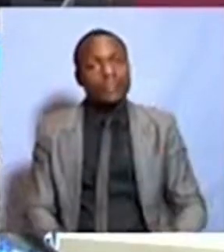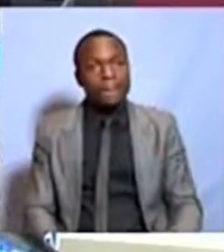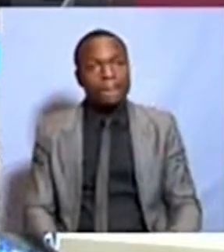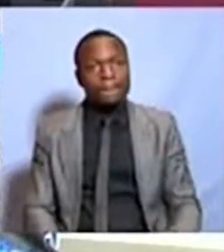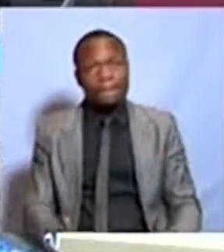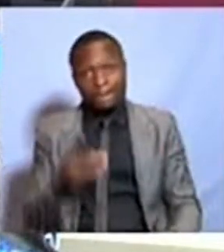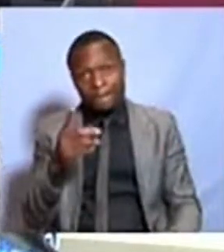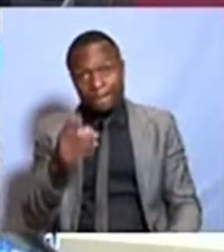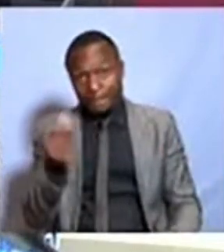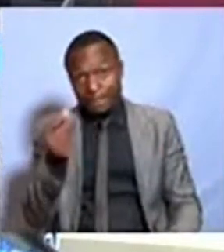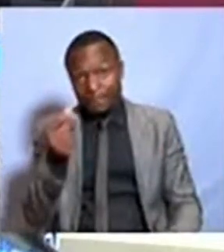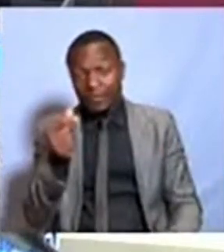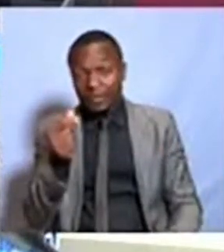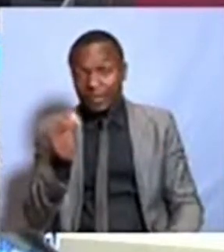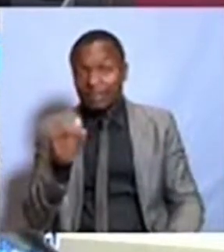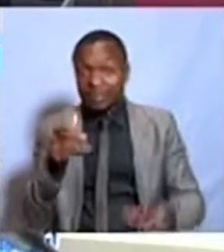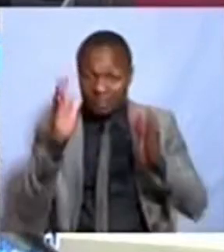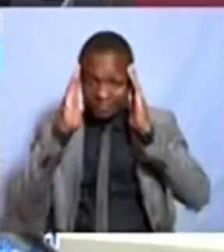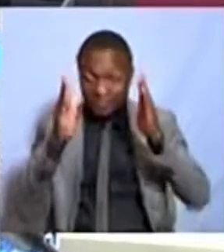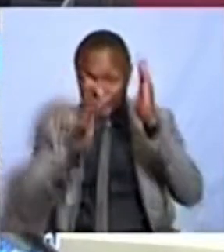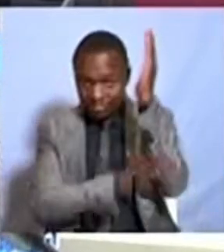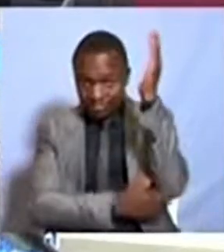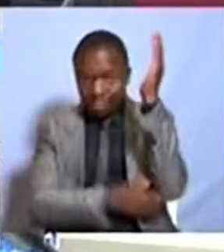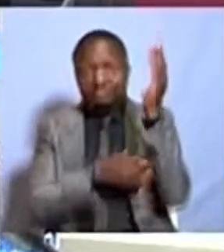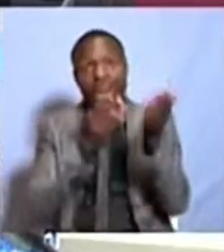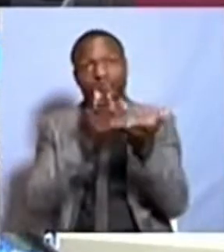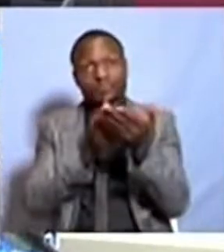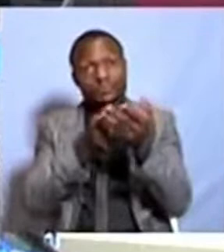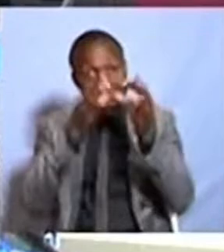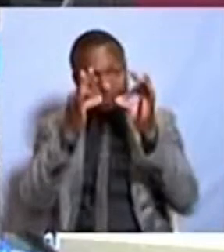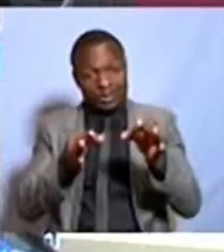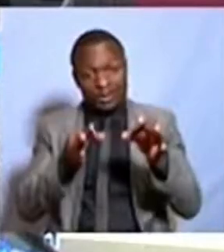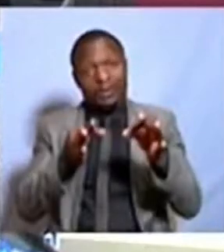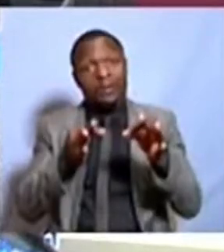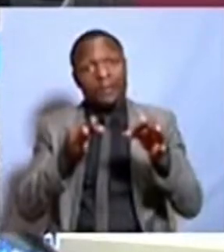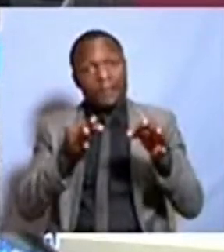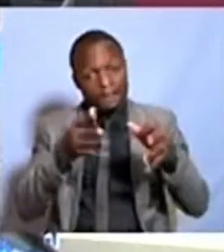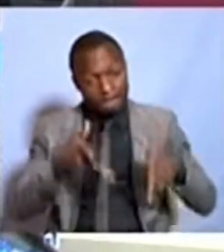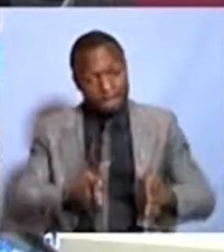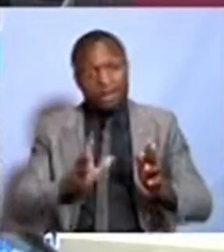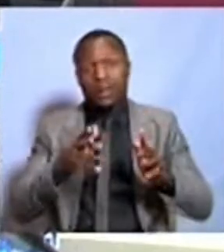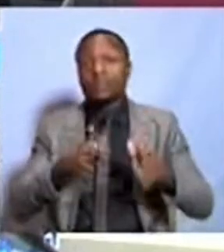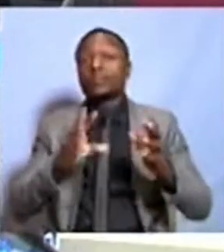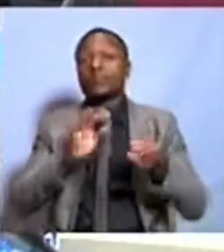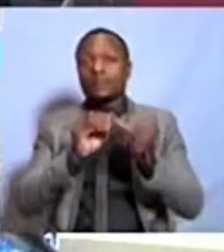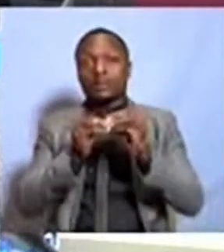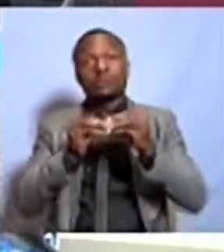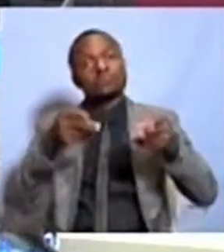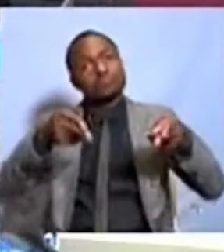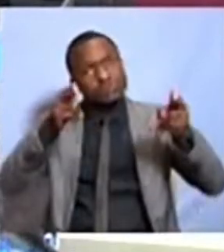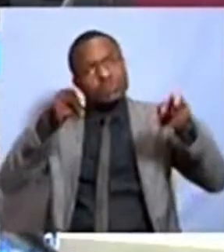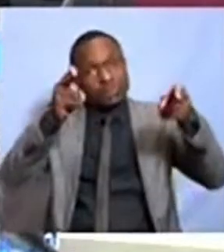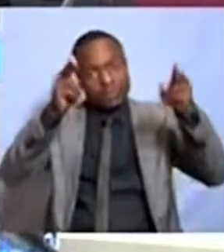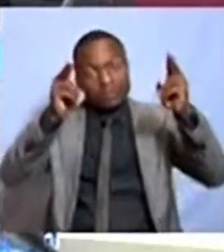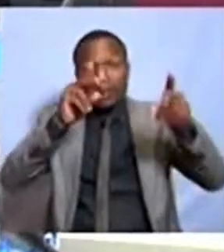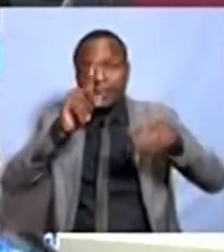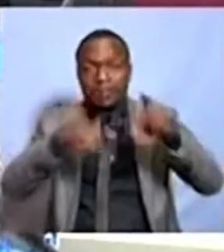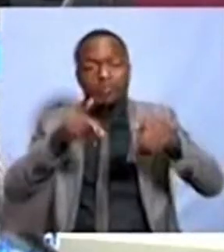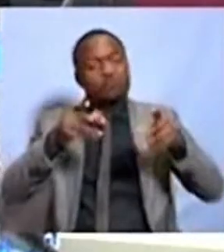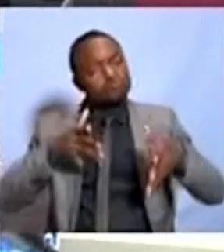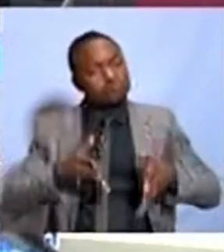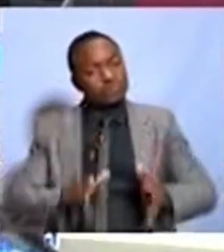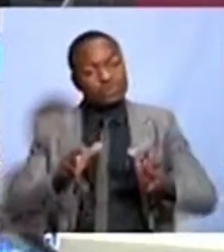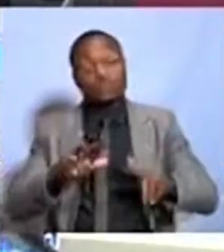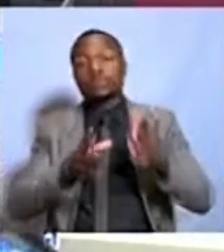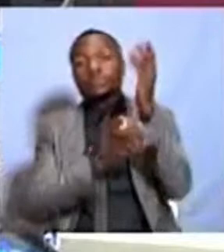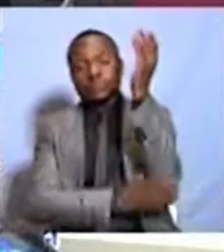the magnitude of our poverty is. So if our birth rates are going higher and people keep getting born in these poor